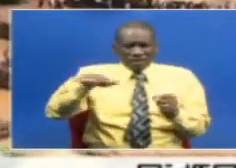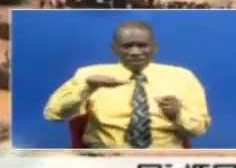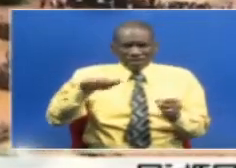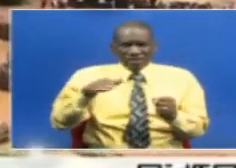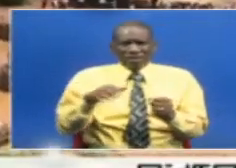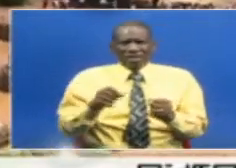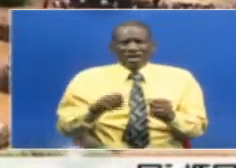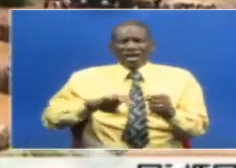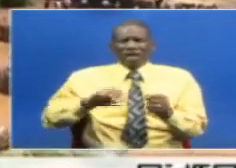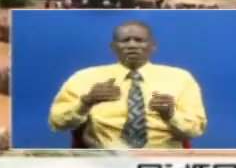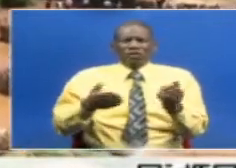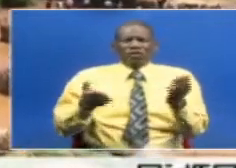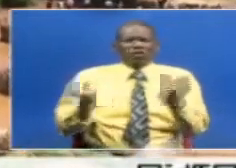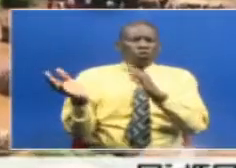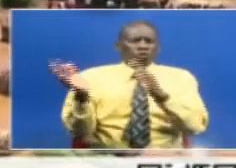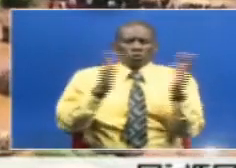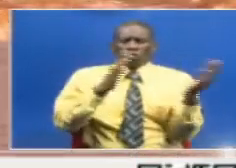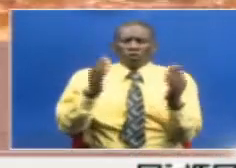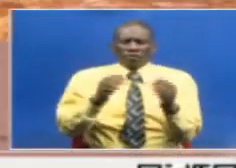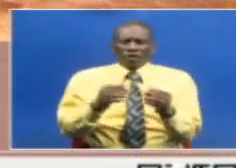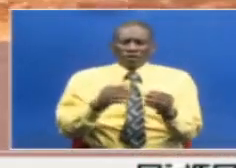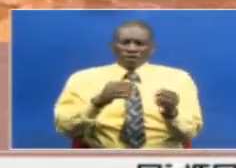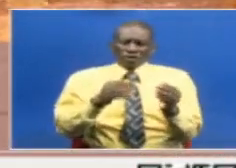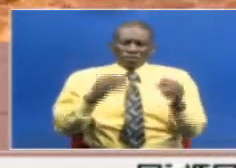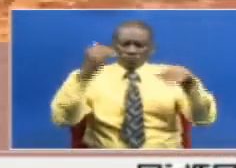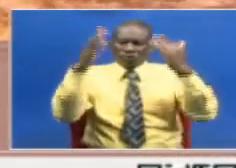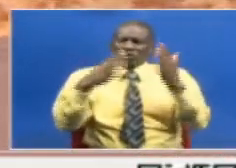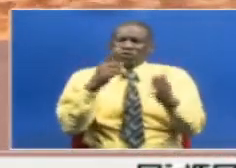forecast, the Meteorological Department has warned that heavy rainfall